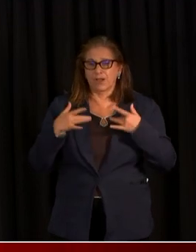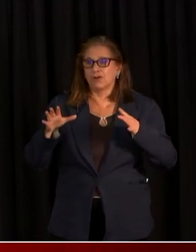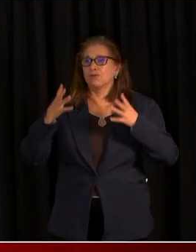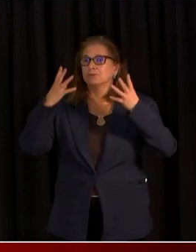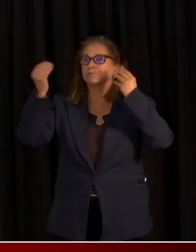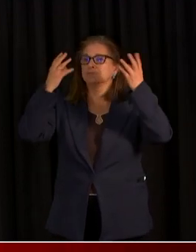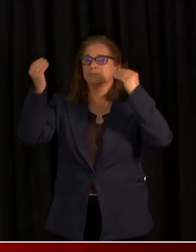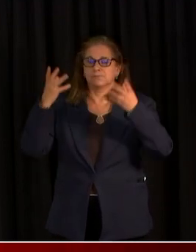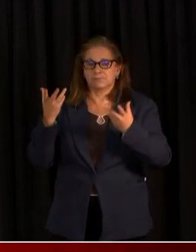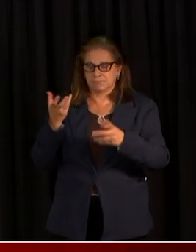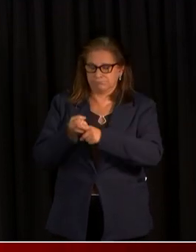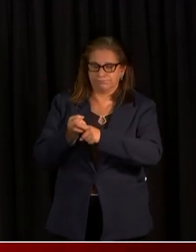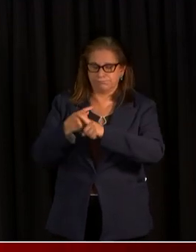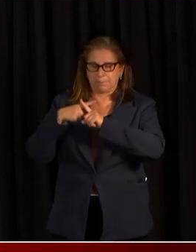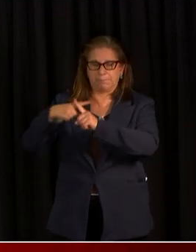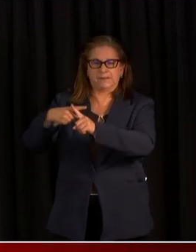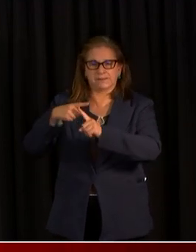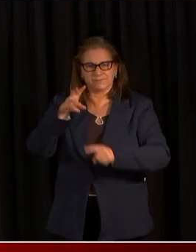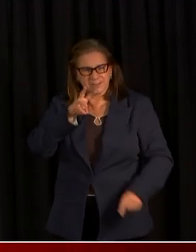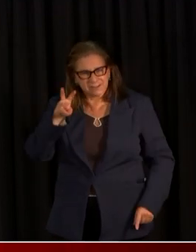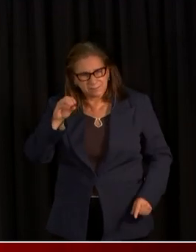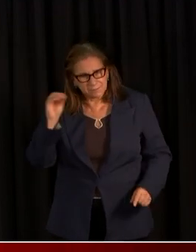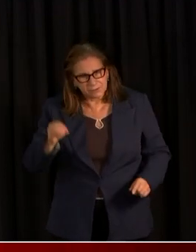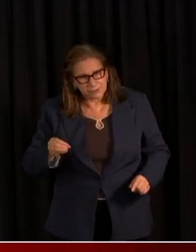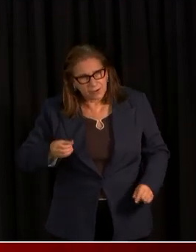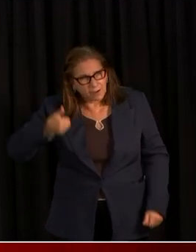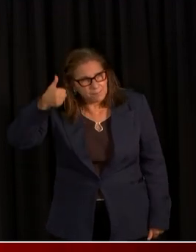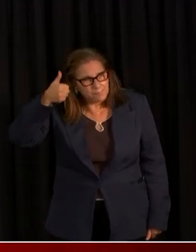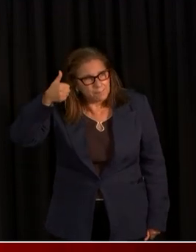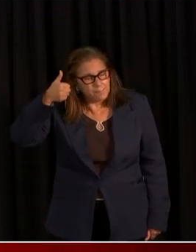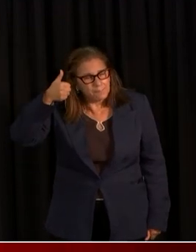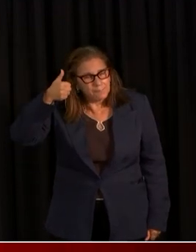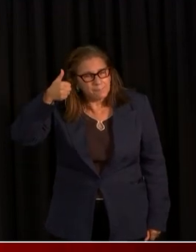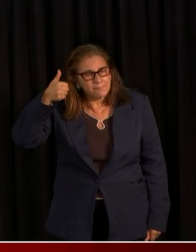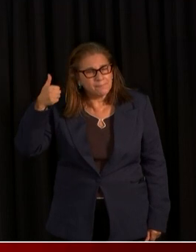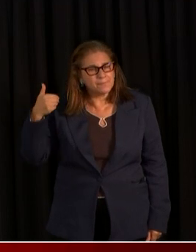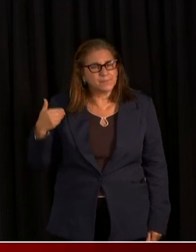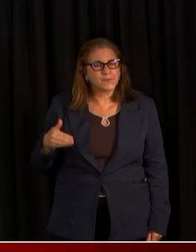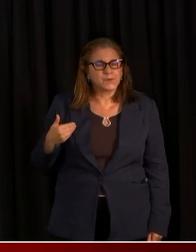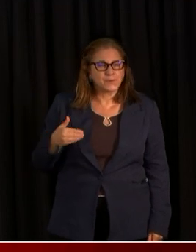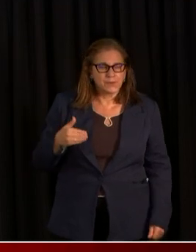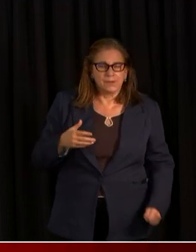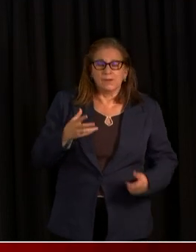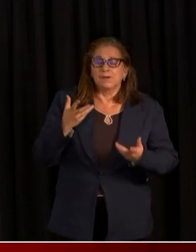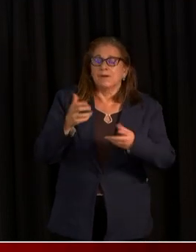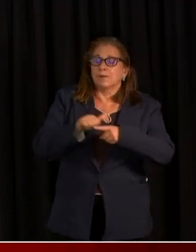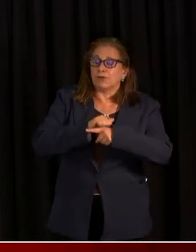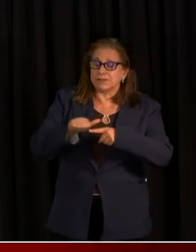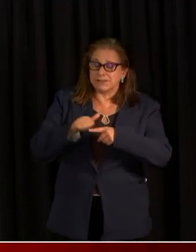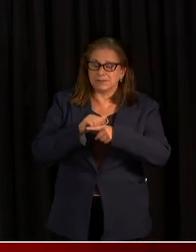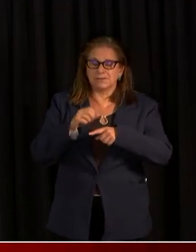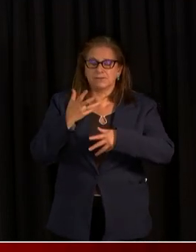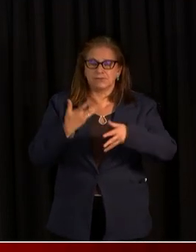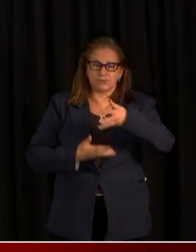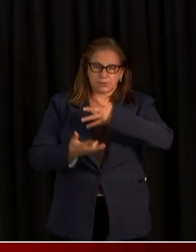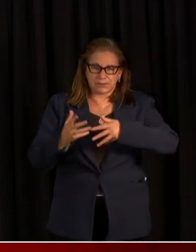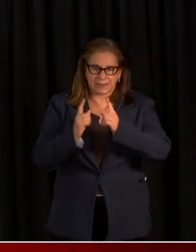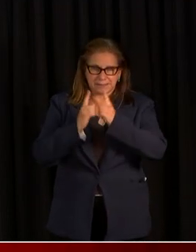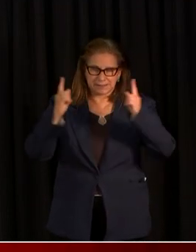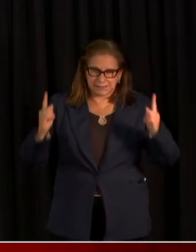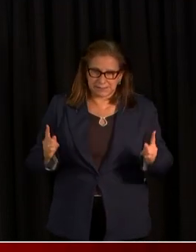that we need to emphasize for increased social distancing or changes and modifications in behavior.